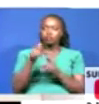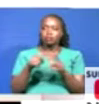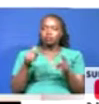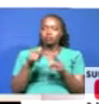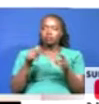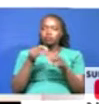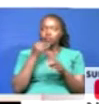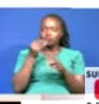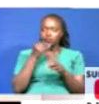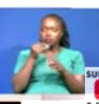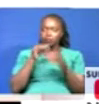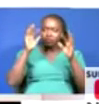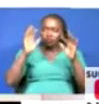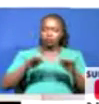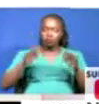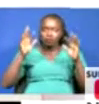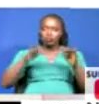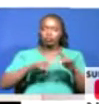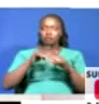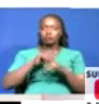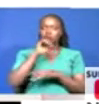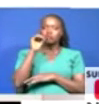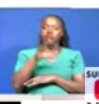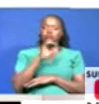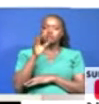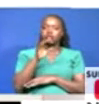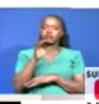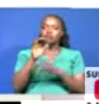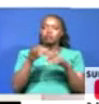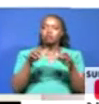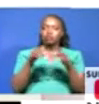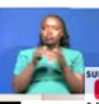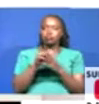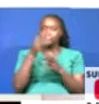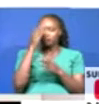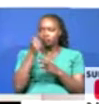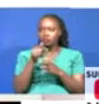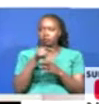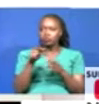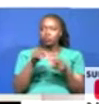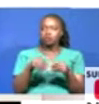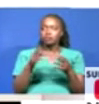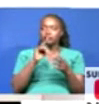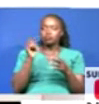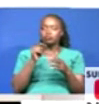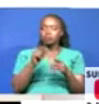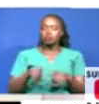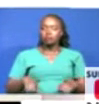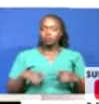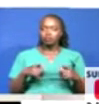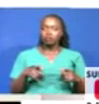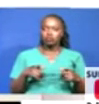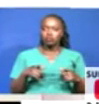agriculture into probably the irrigated forms of agriculture, because that is what is going to give Kenya a lifeline. So I